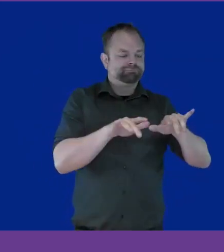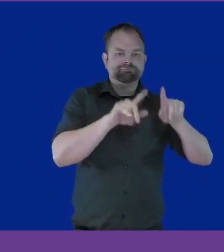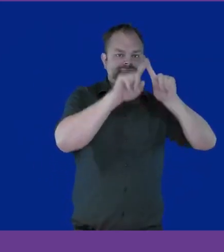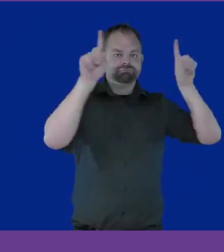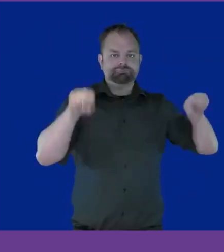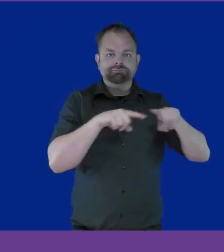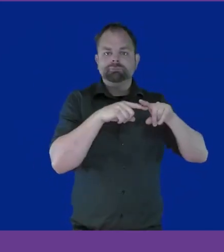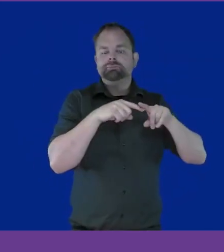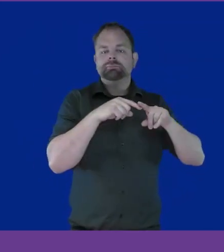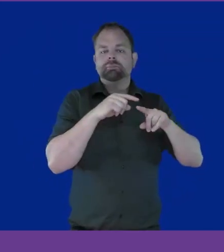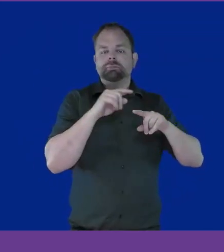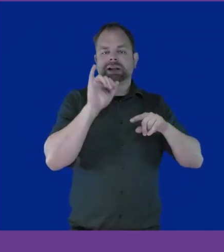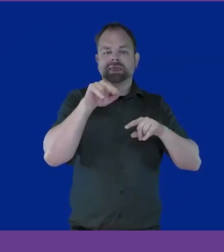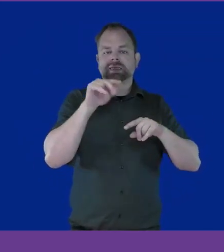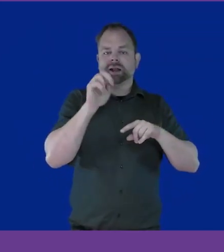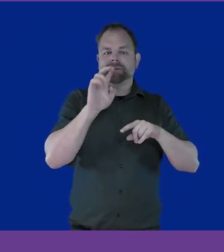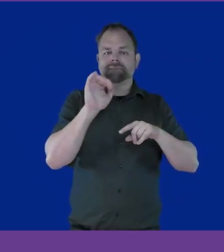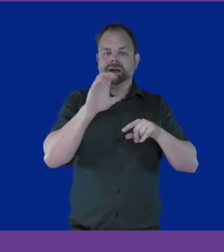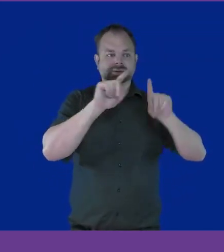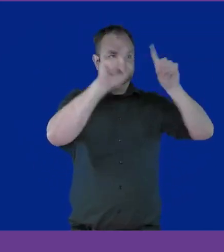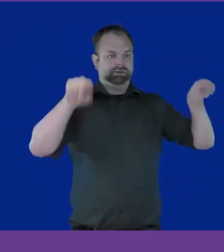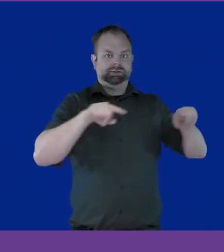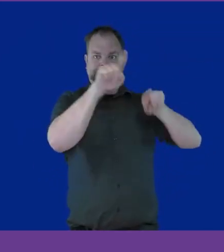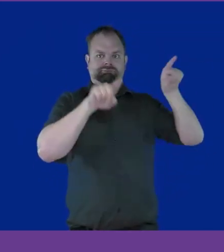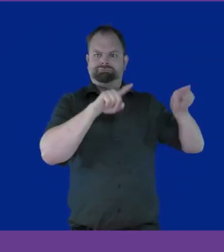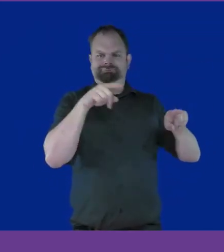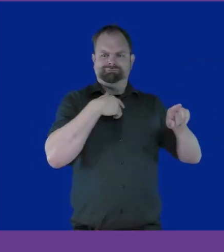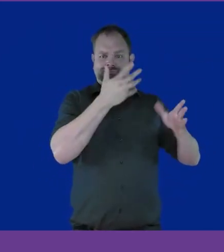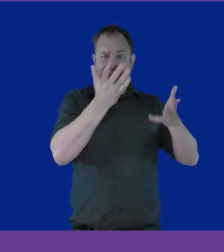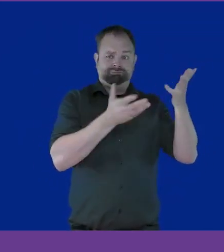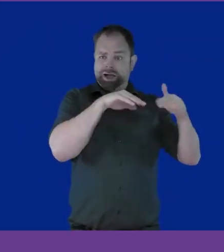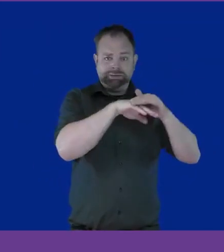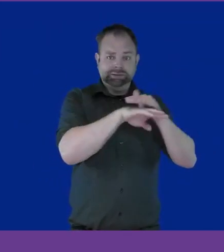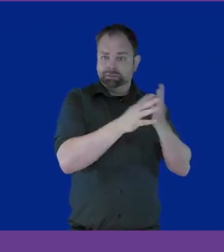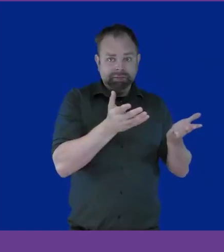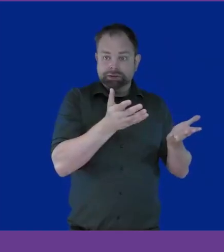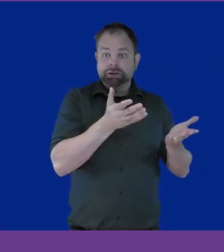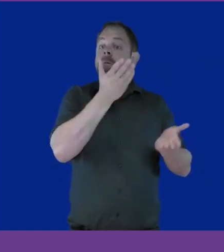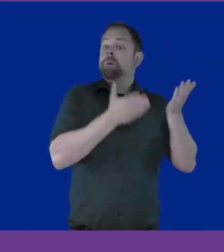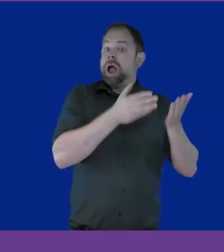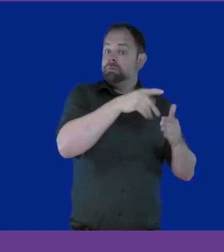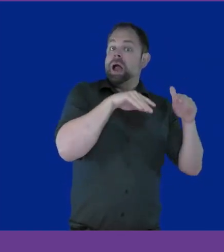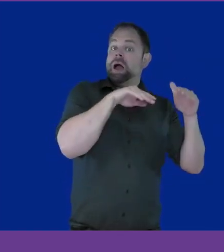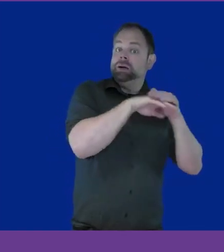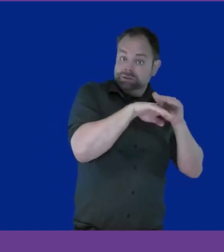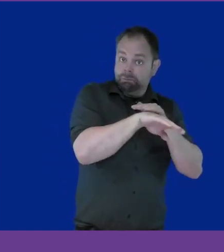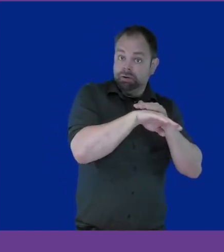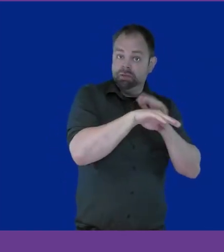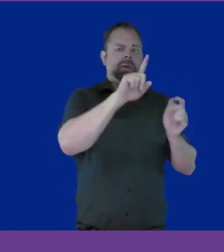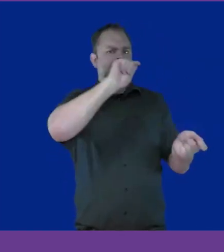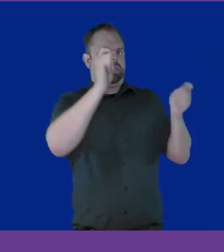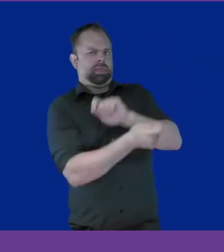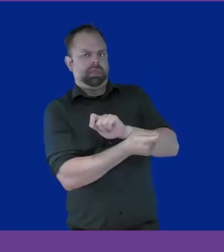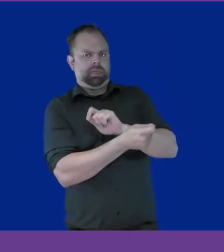There's a new version of the app. Maybe the ATM has something new features, and then I have to do things in a different way from what I've learned